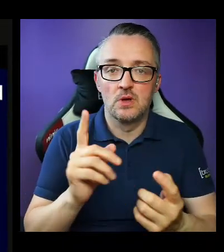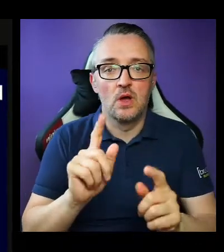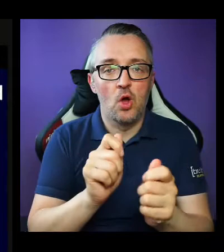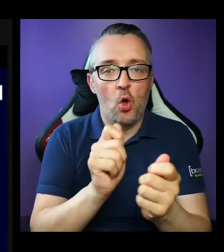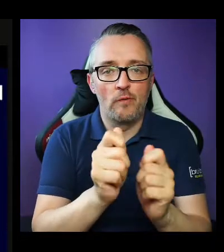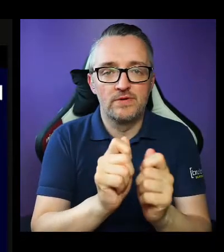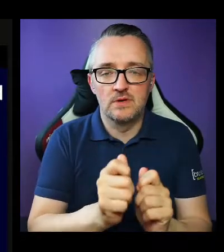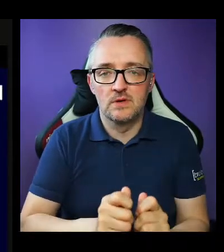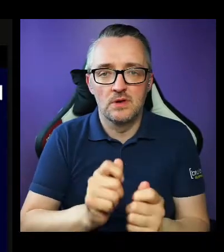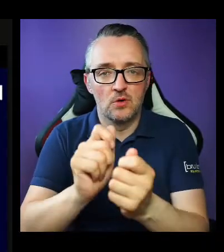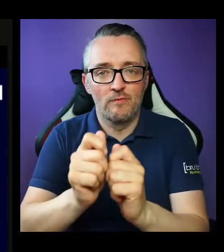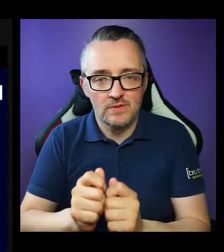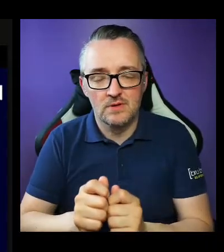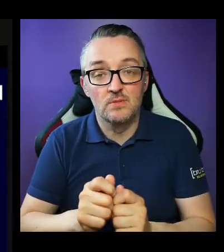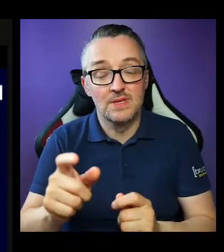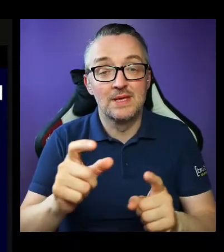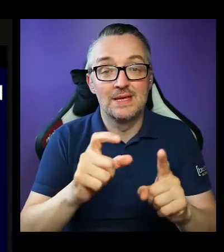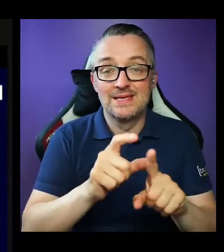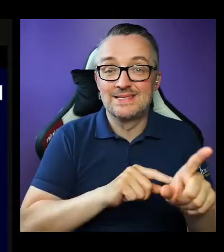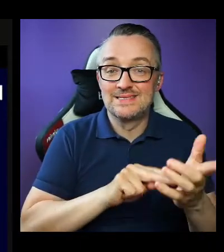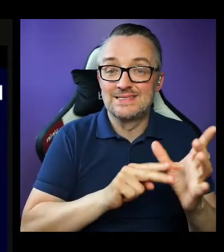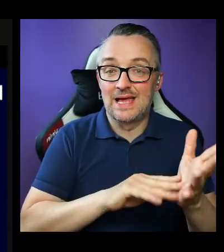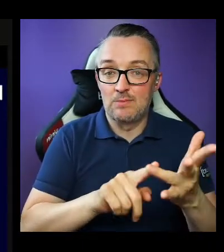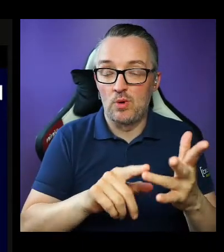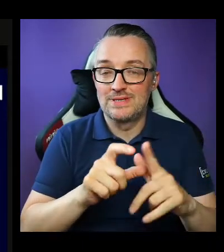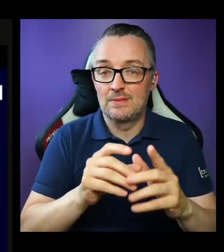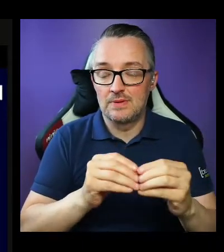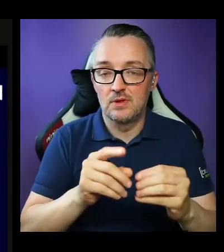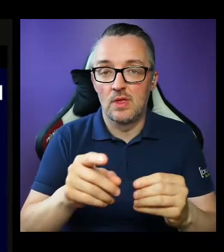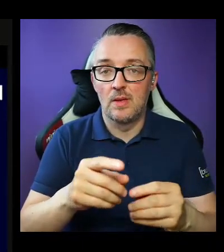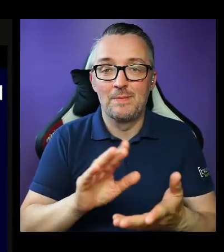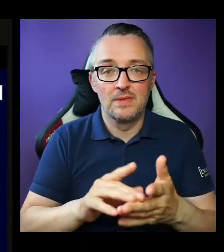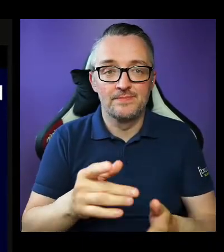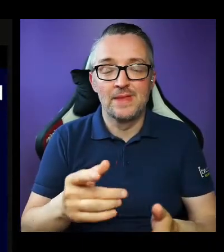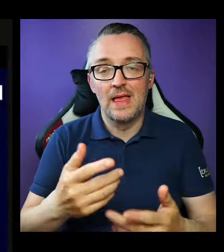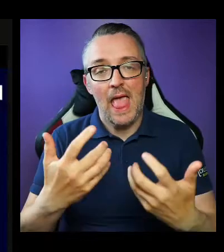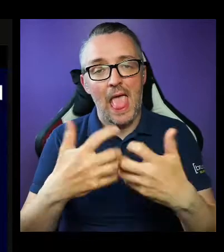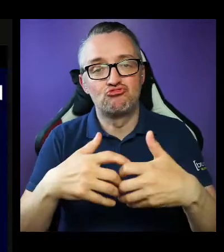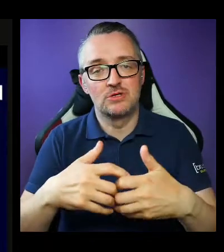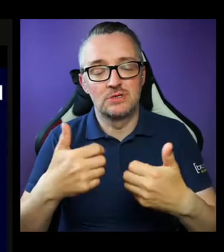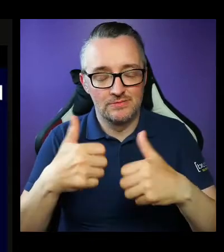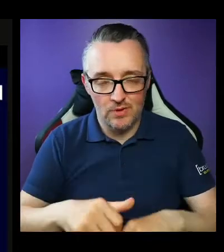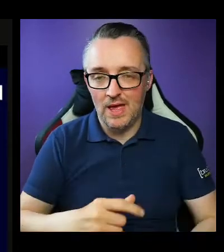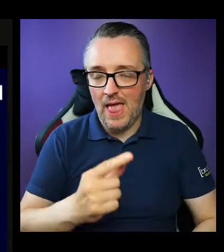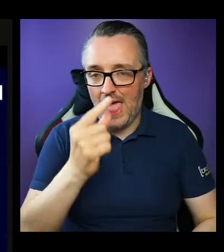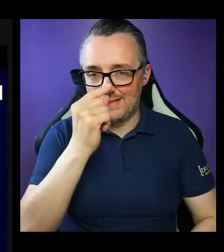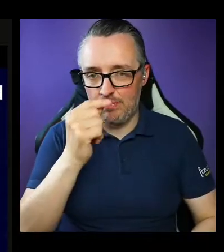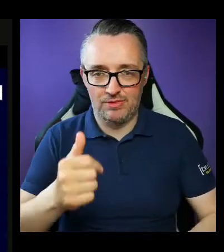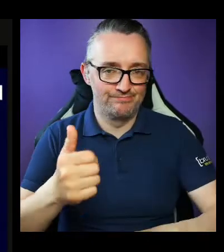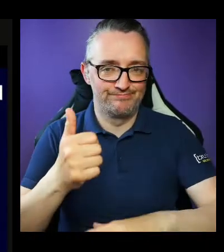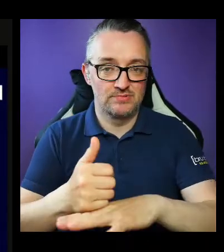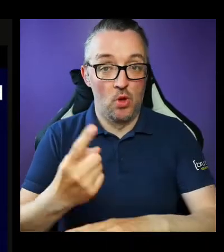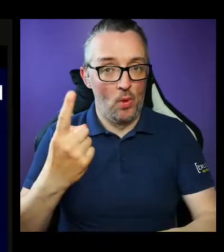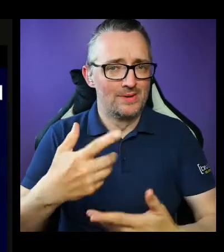part, which DynamoDB, it's enabling engineers. At the end of the day, that's like one